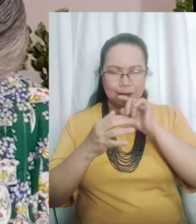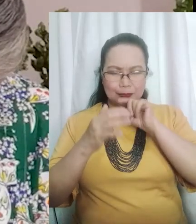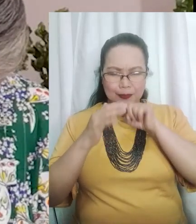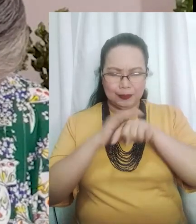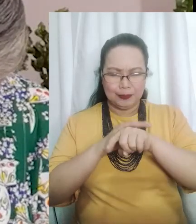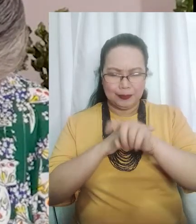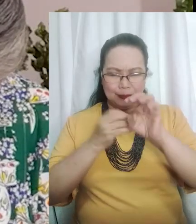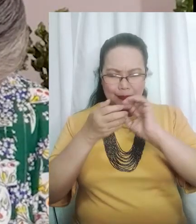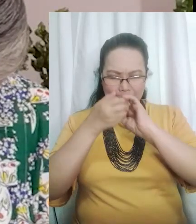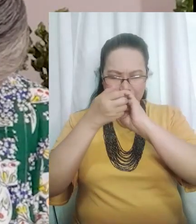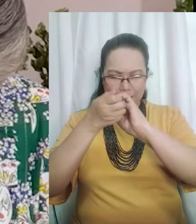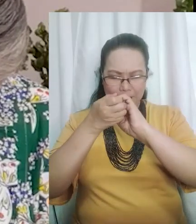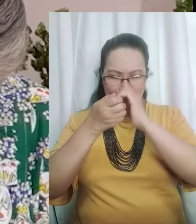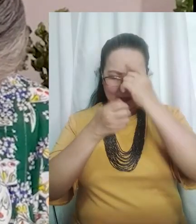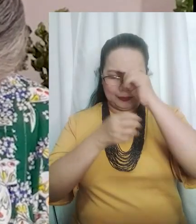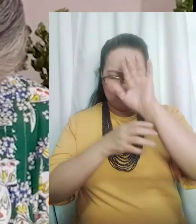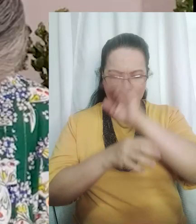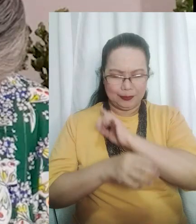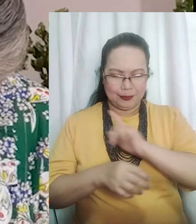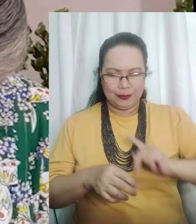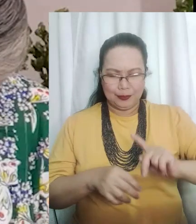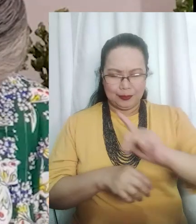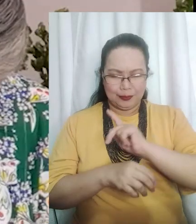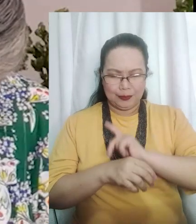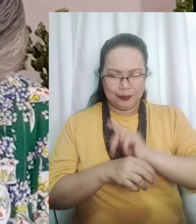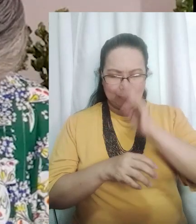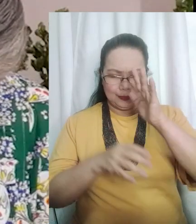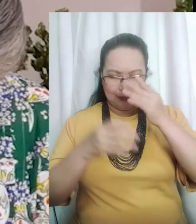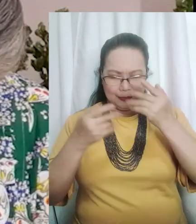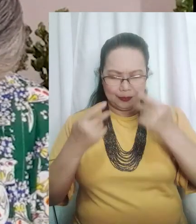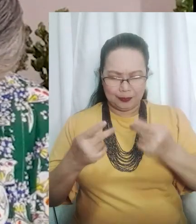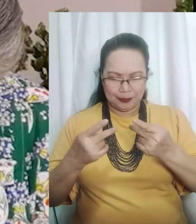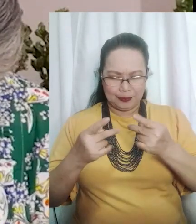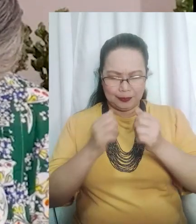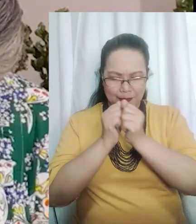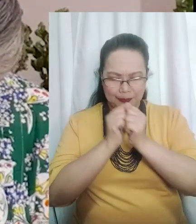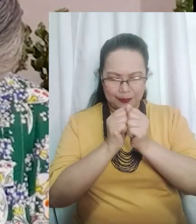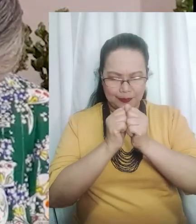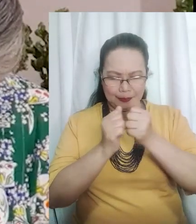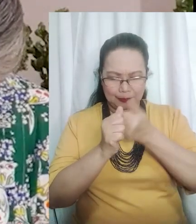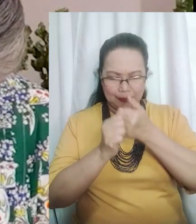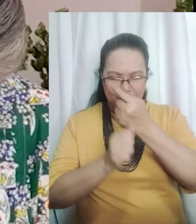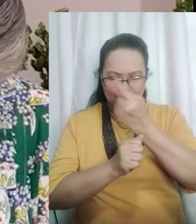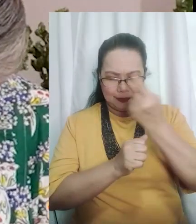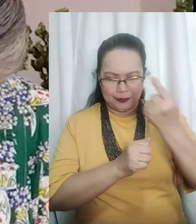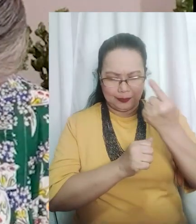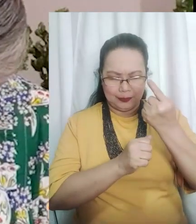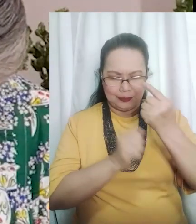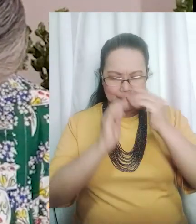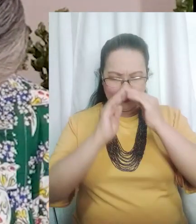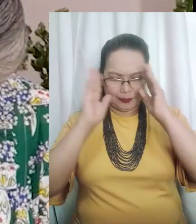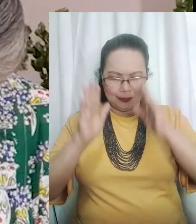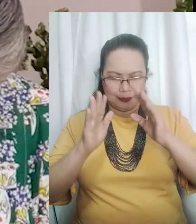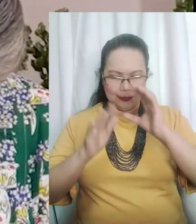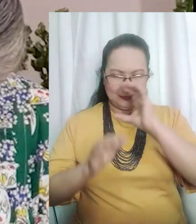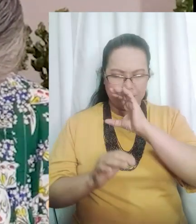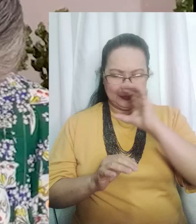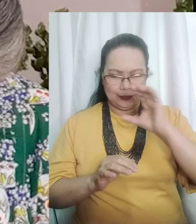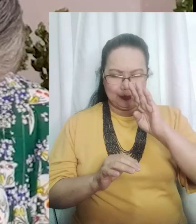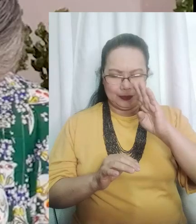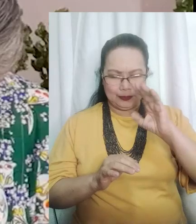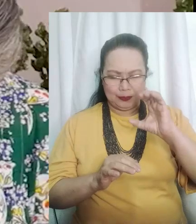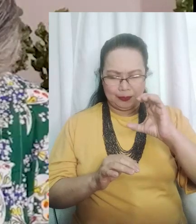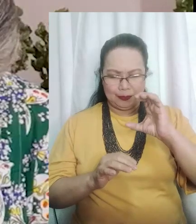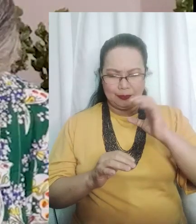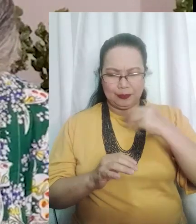engaged in the work for your kingdom. May your presence abound in each CCBC household and